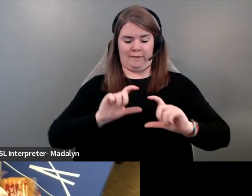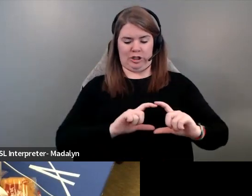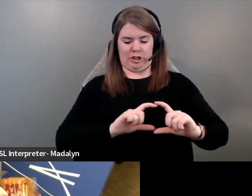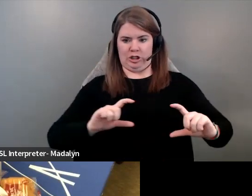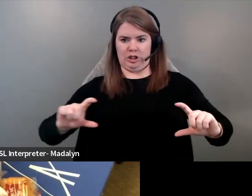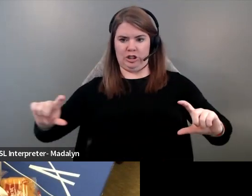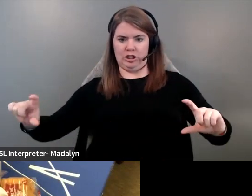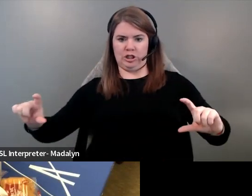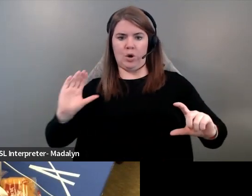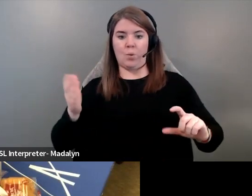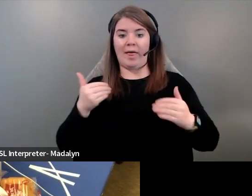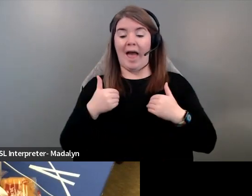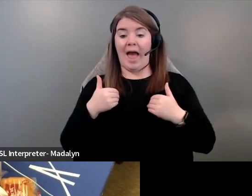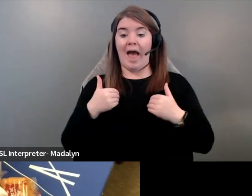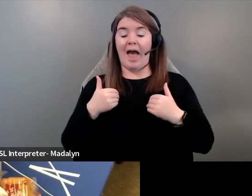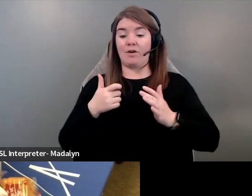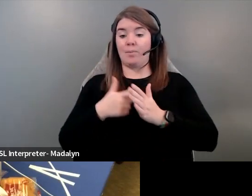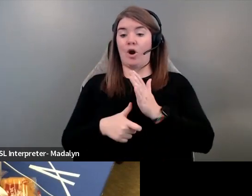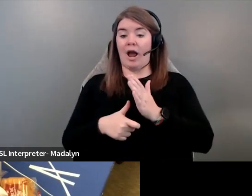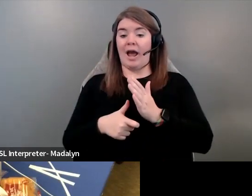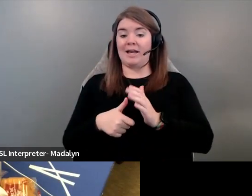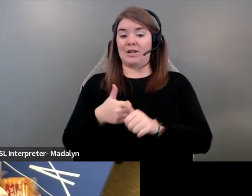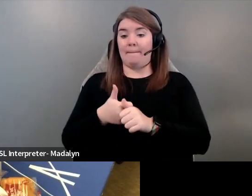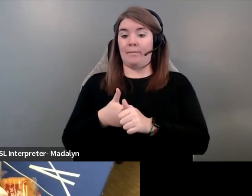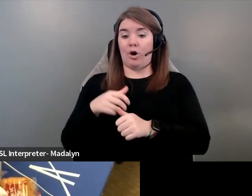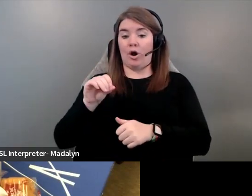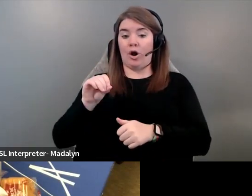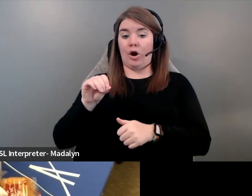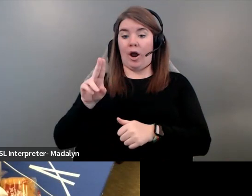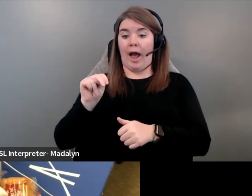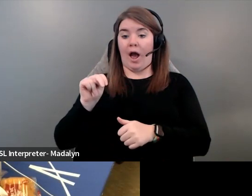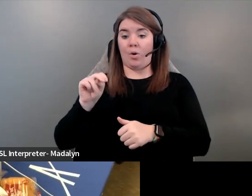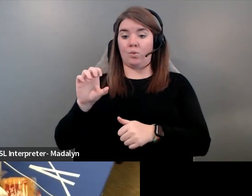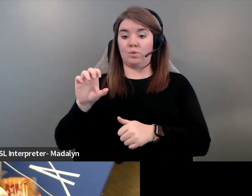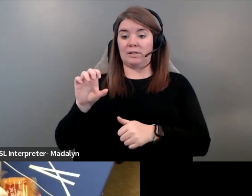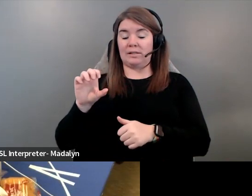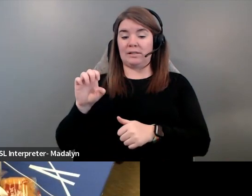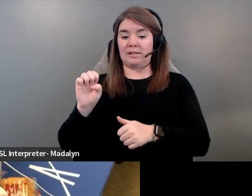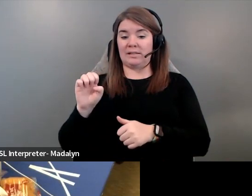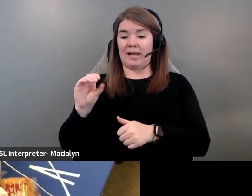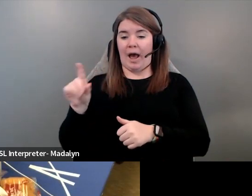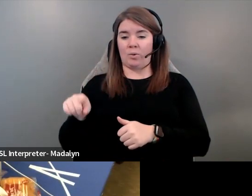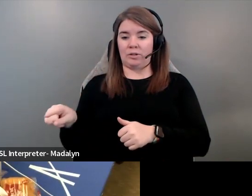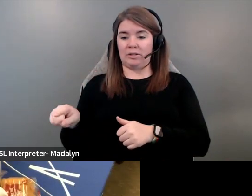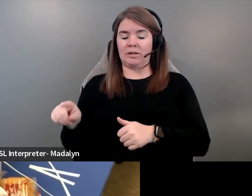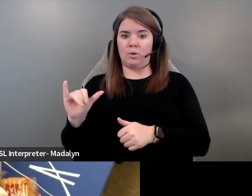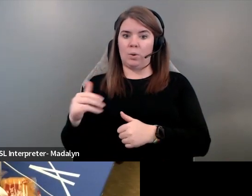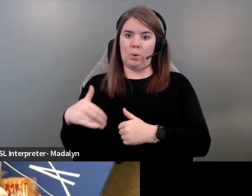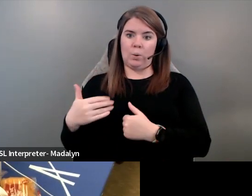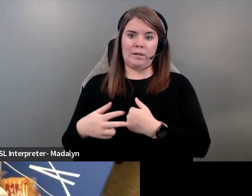a by the ounce price. By using that, you can save a lot of money, because when they show a box of cereal and it's